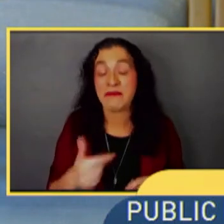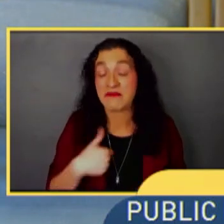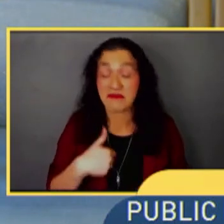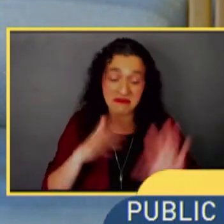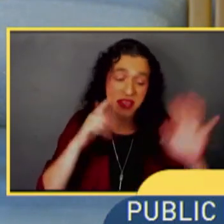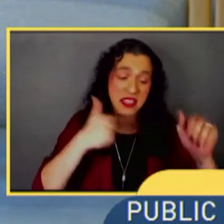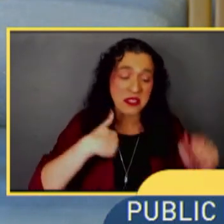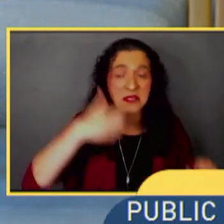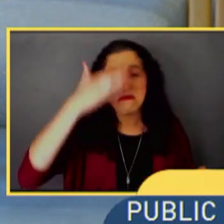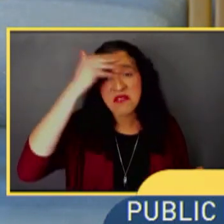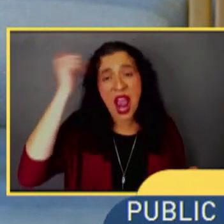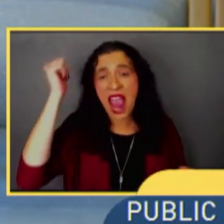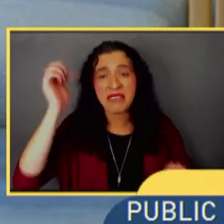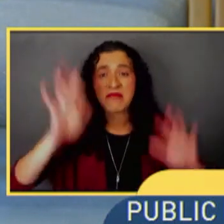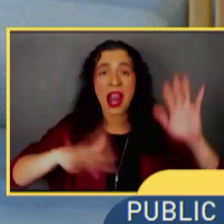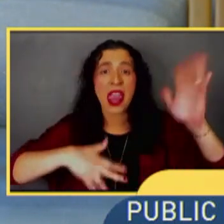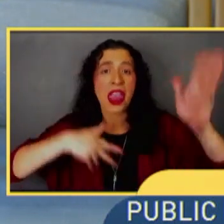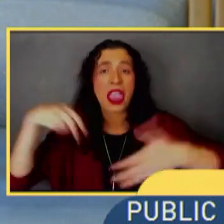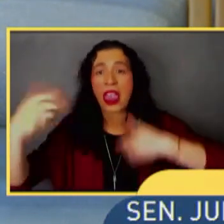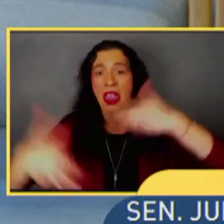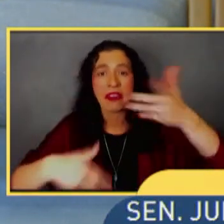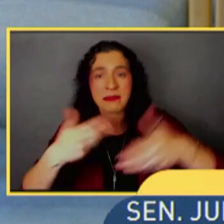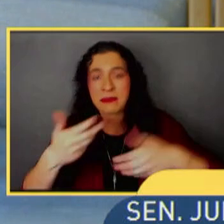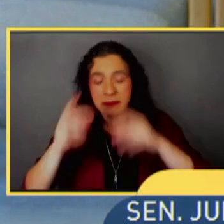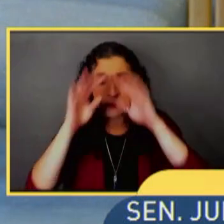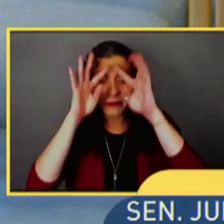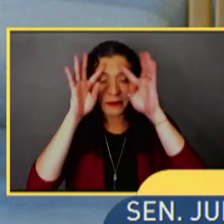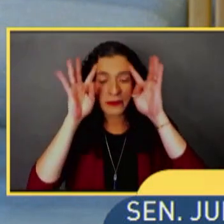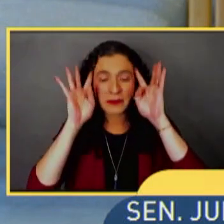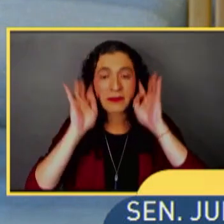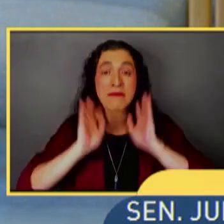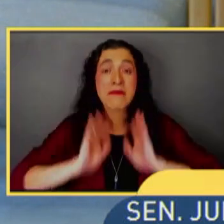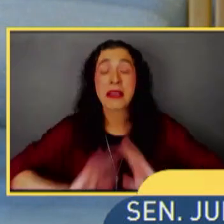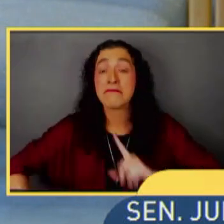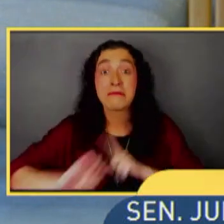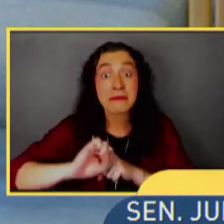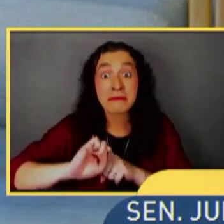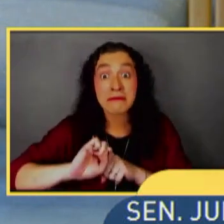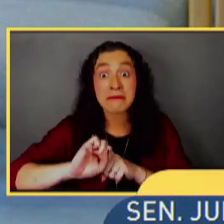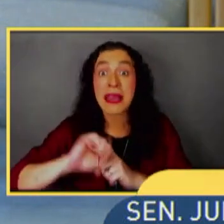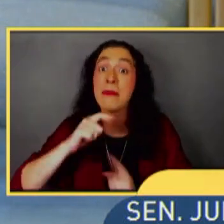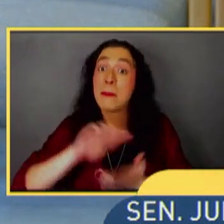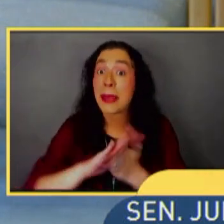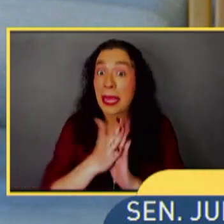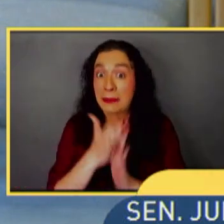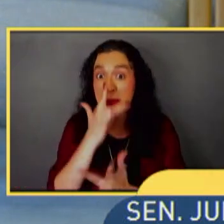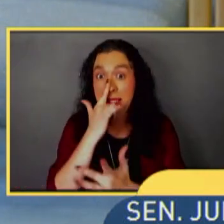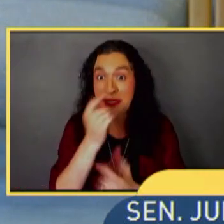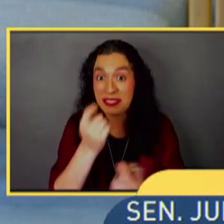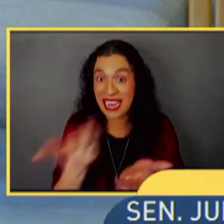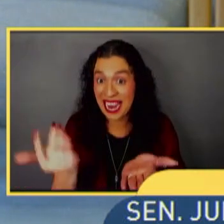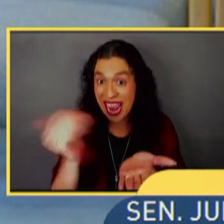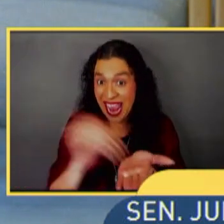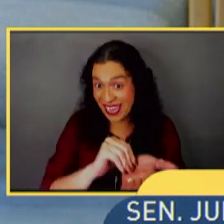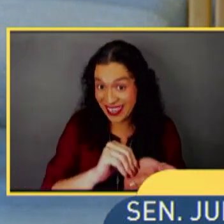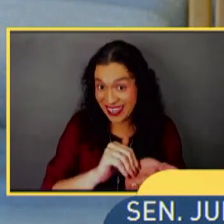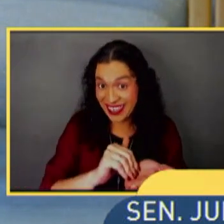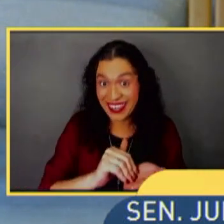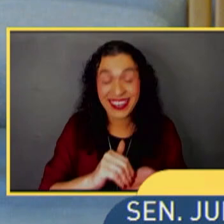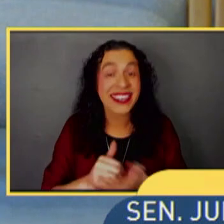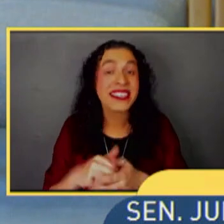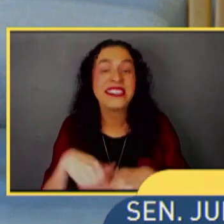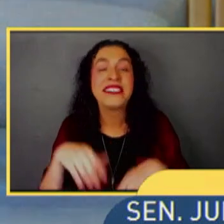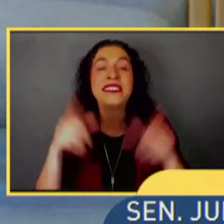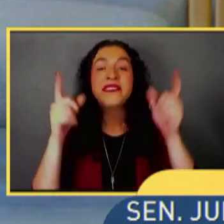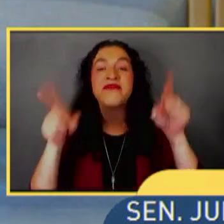Robinson, believes a value placed on recyclables will incentivize consumers to participate. when I started walking